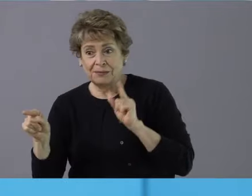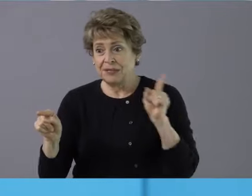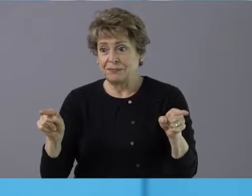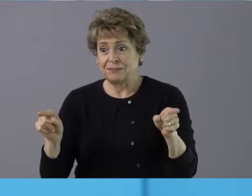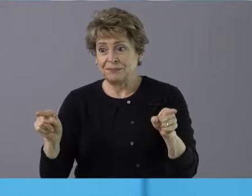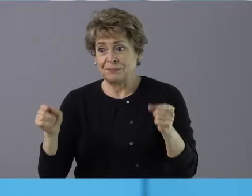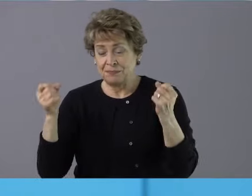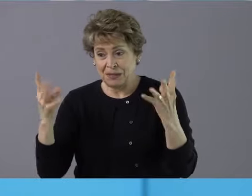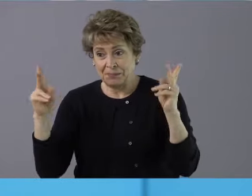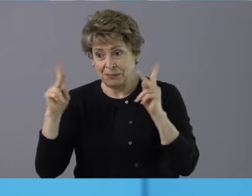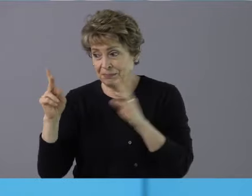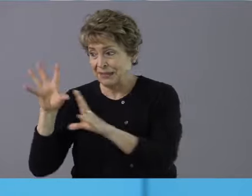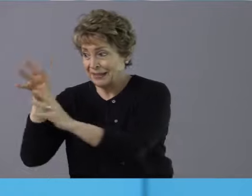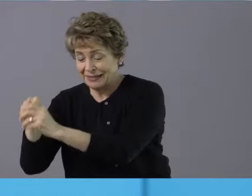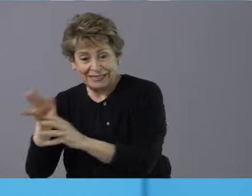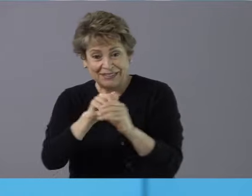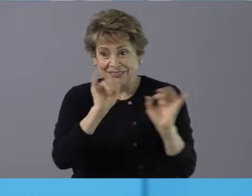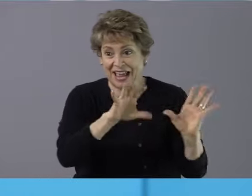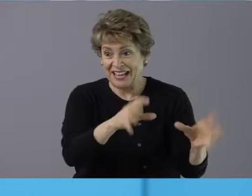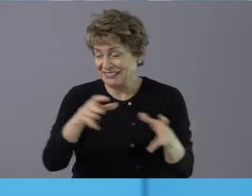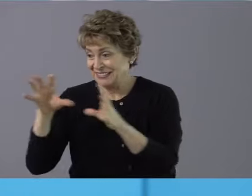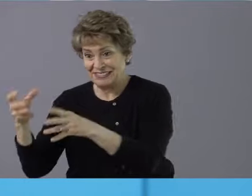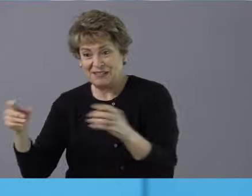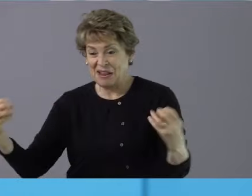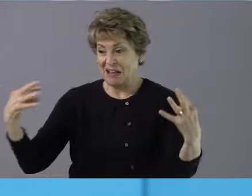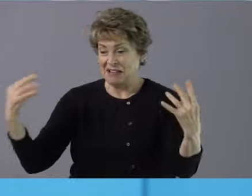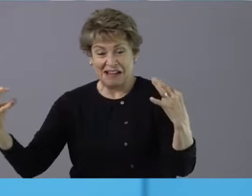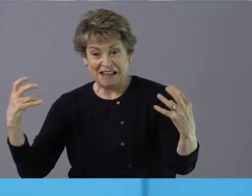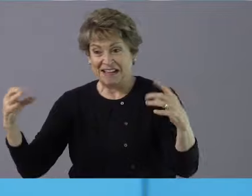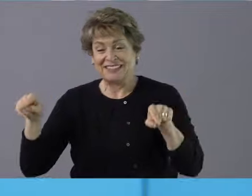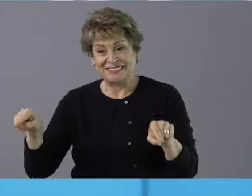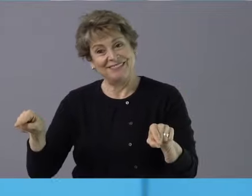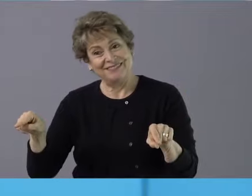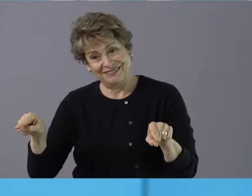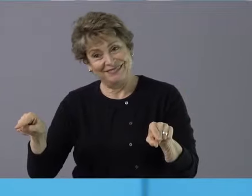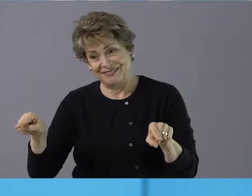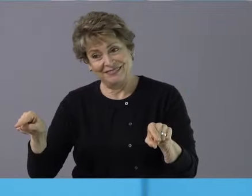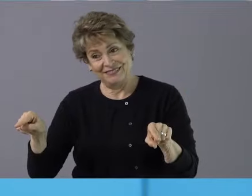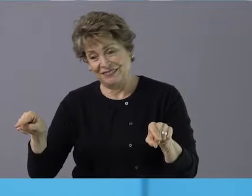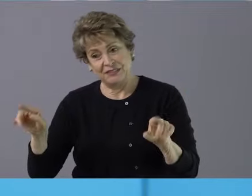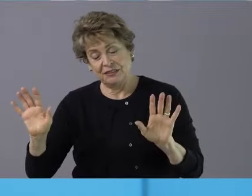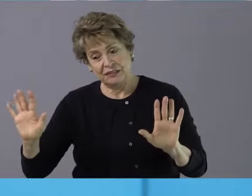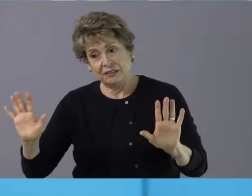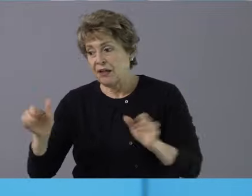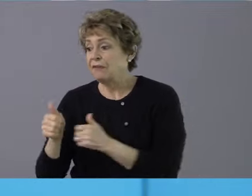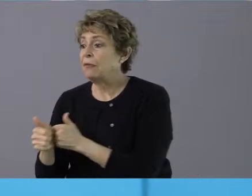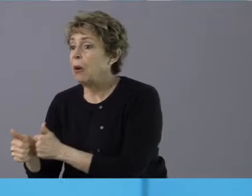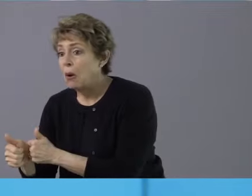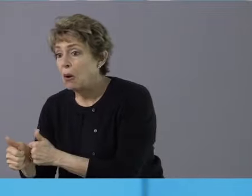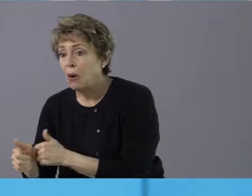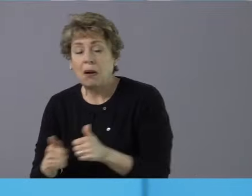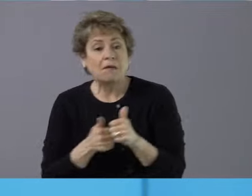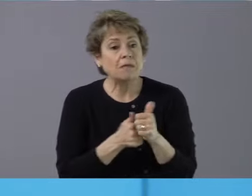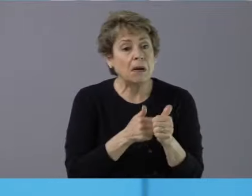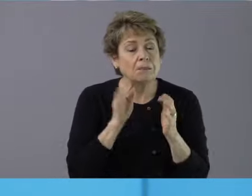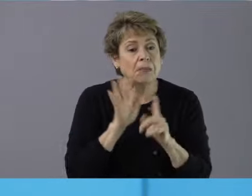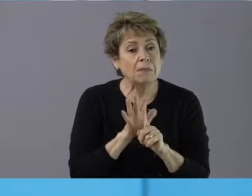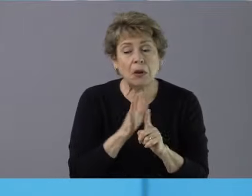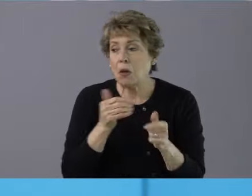of the decisions I've made because I'm not following public polling. I'm following public